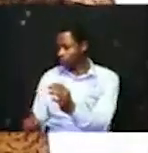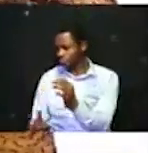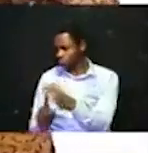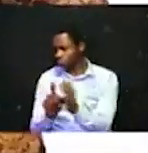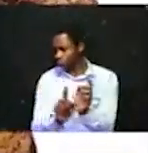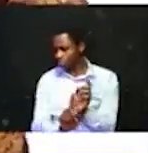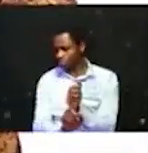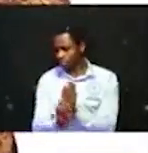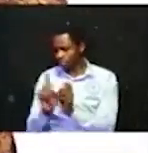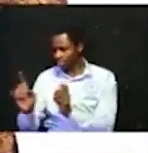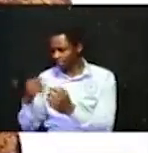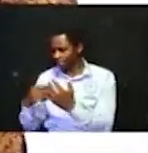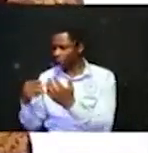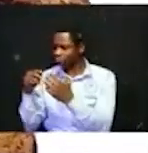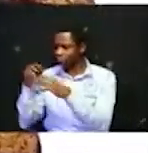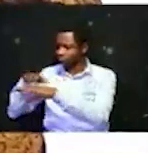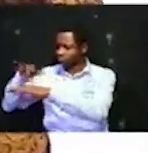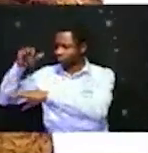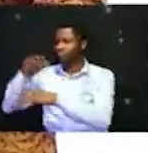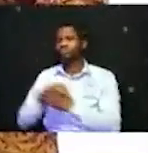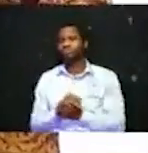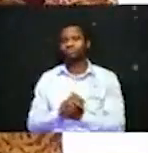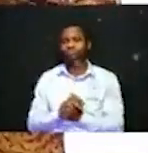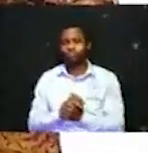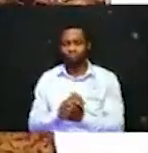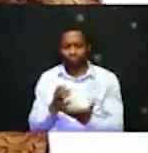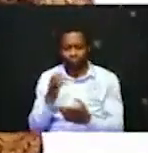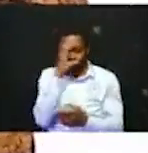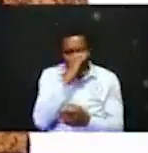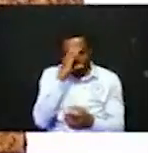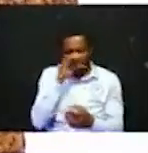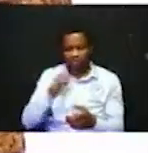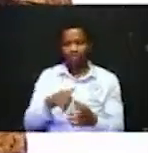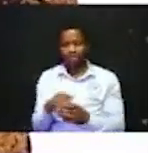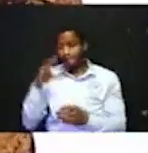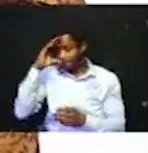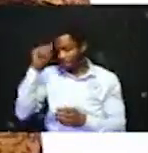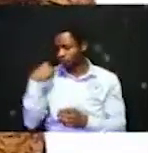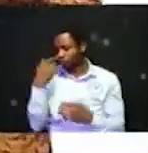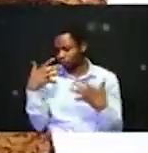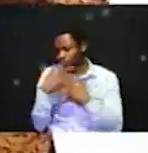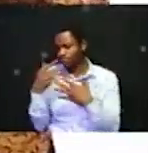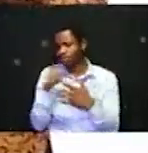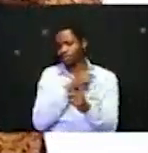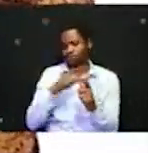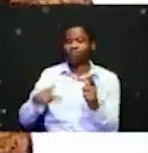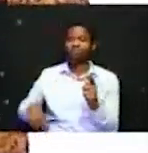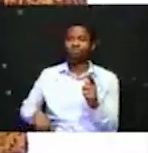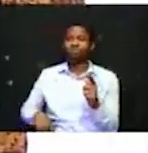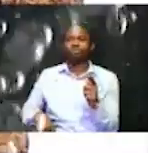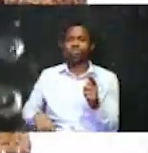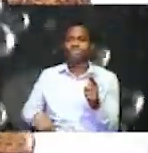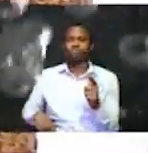appearance. Look for it. Man that fears the Lord.